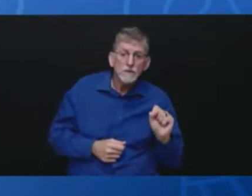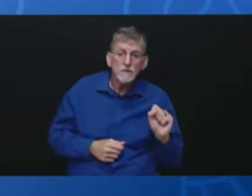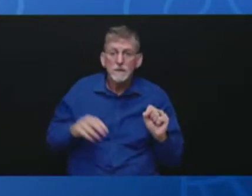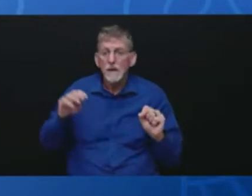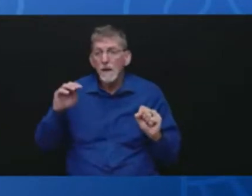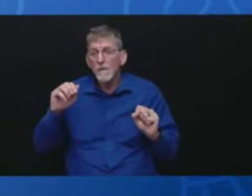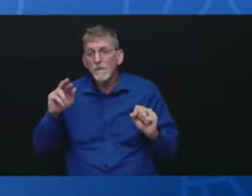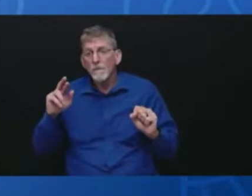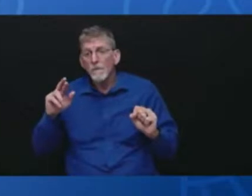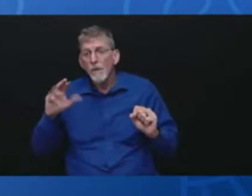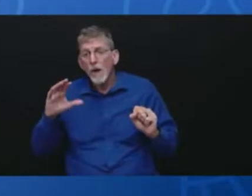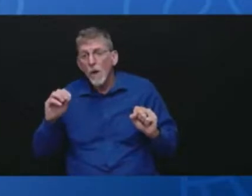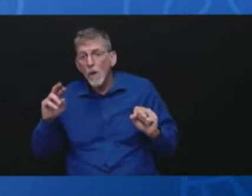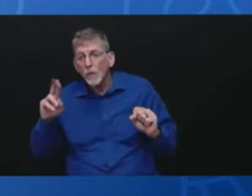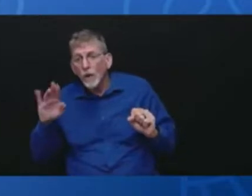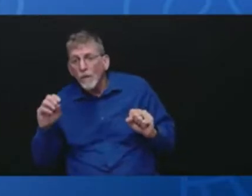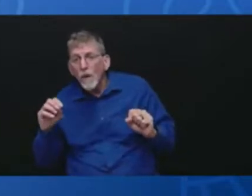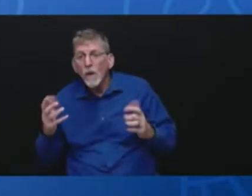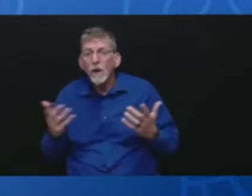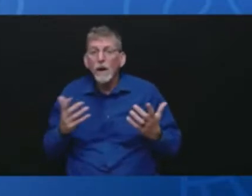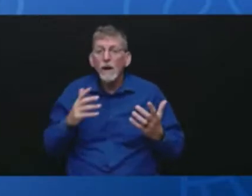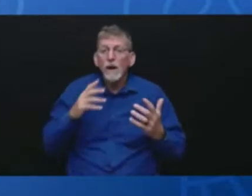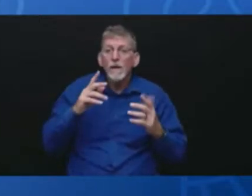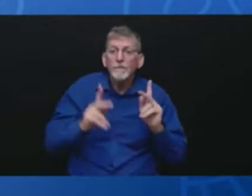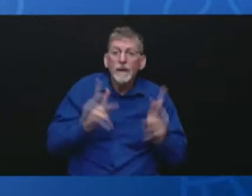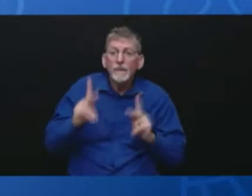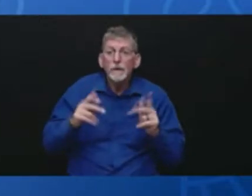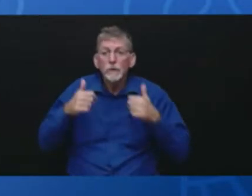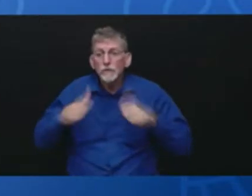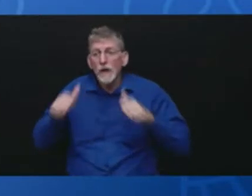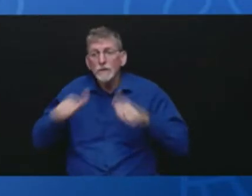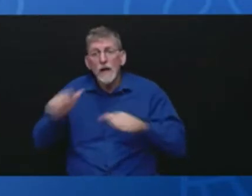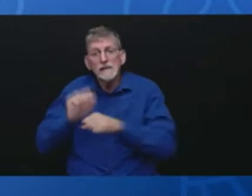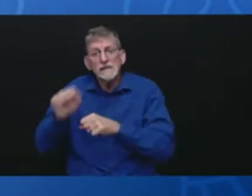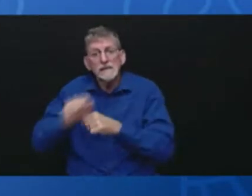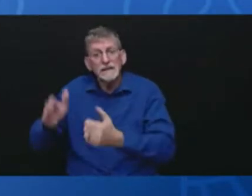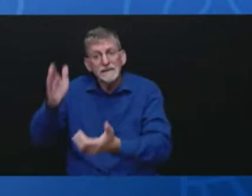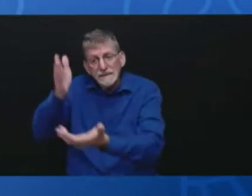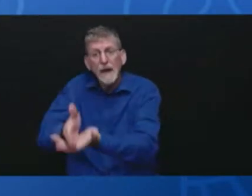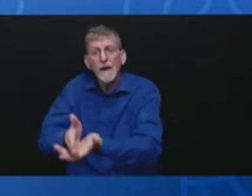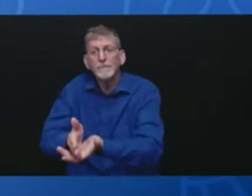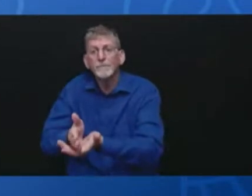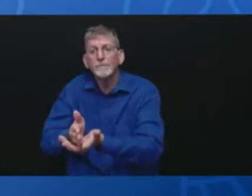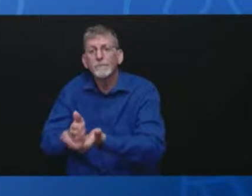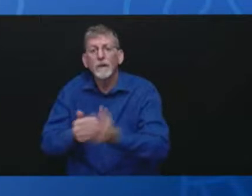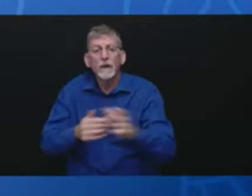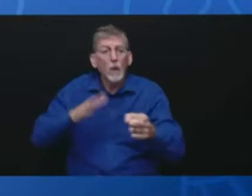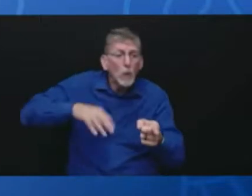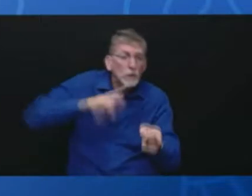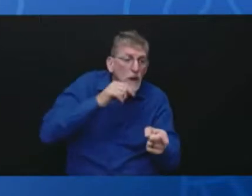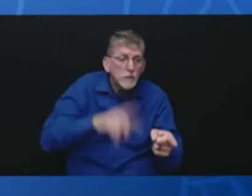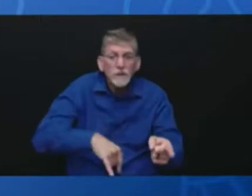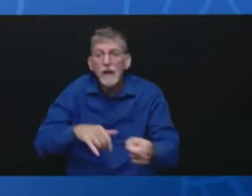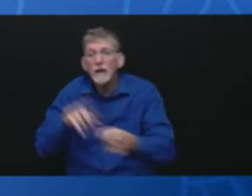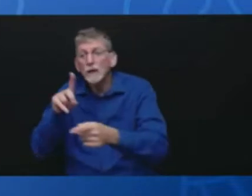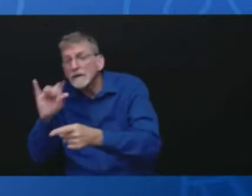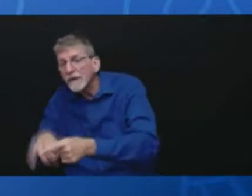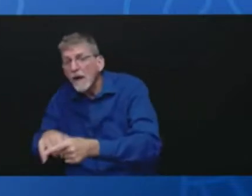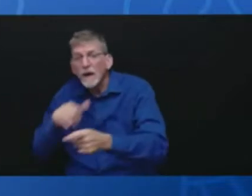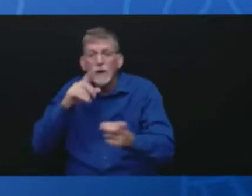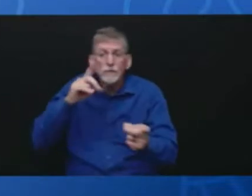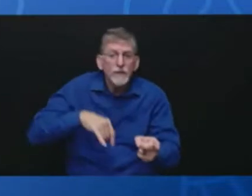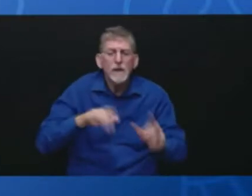trying to get it to stop about one thing, or why haven't you done this, or would you do this? It is Hamas